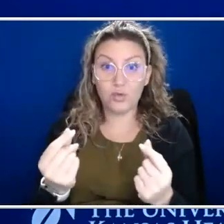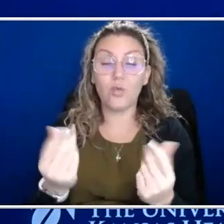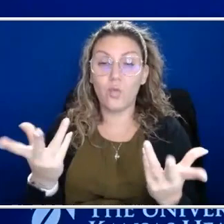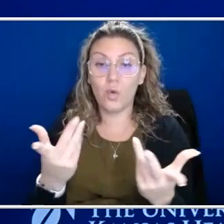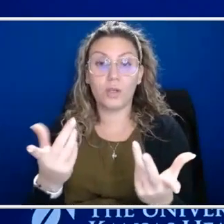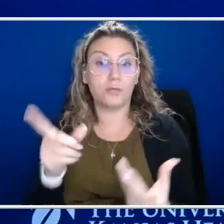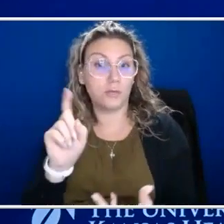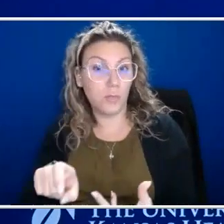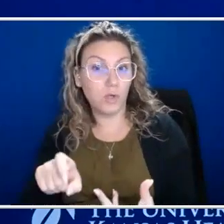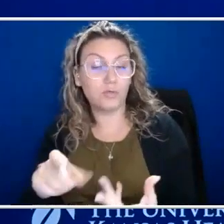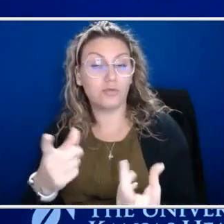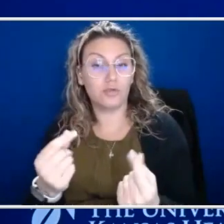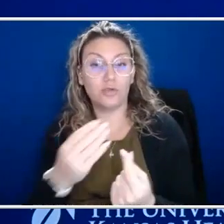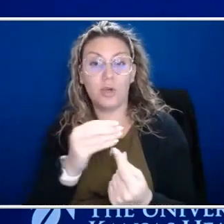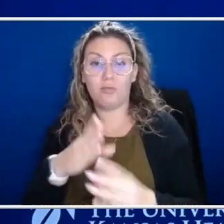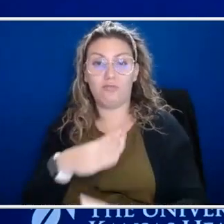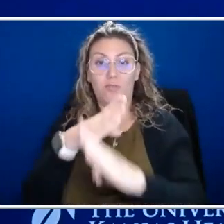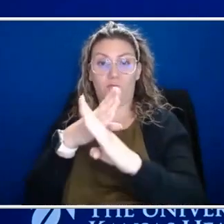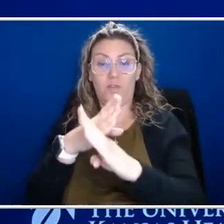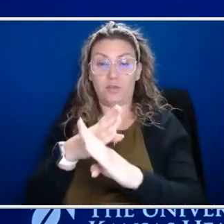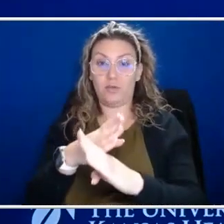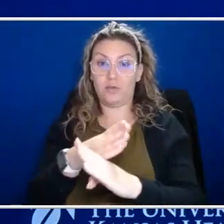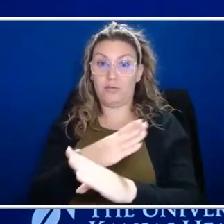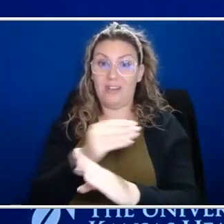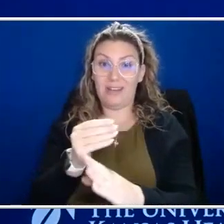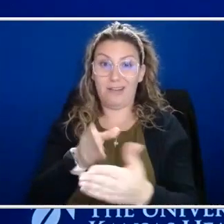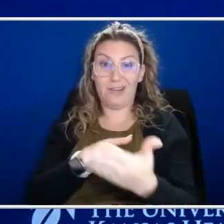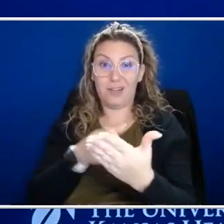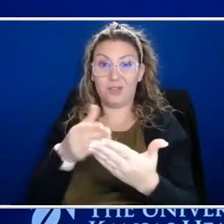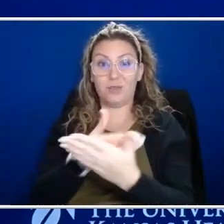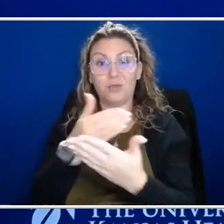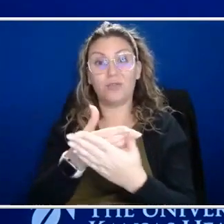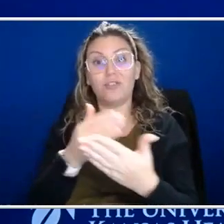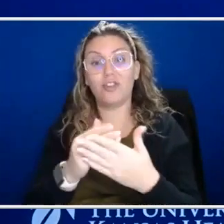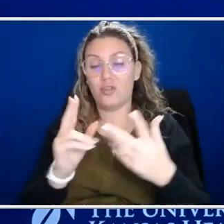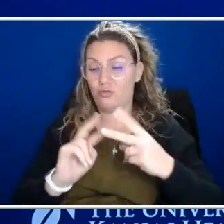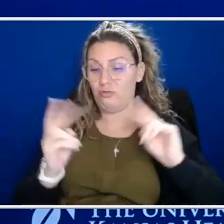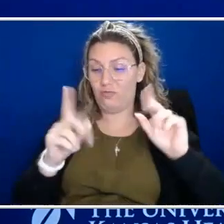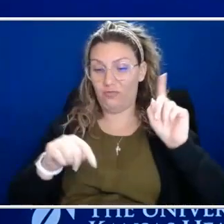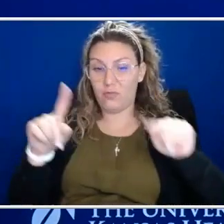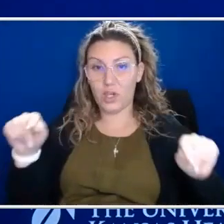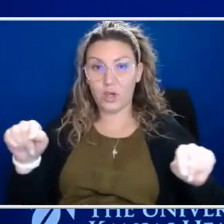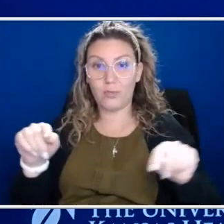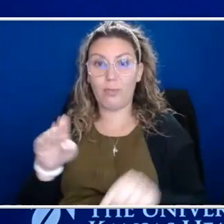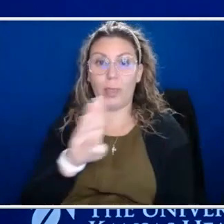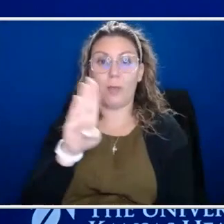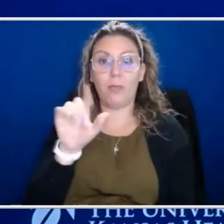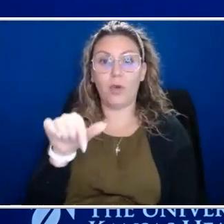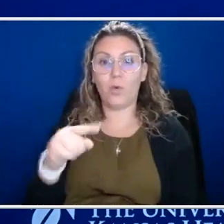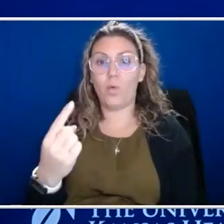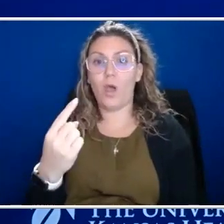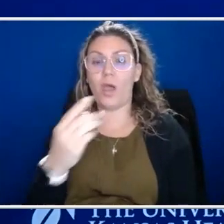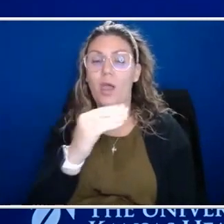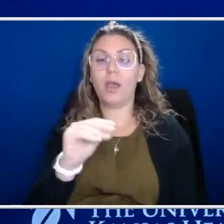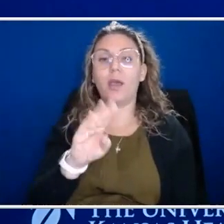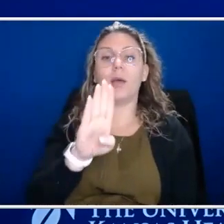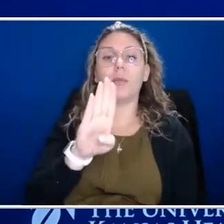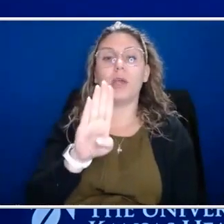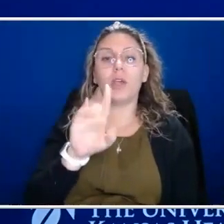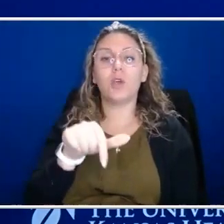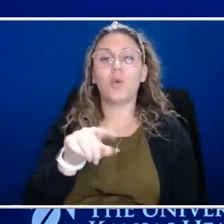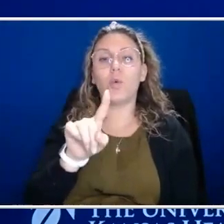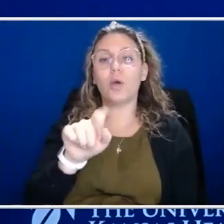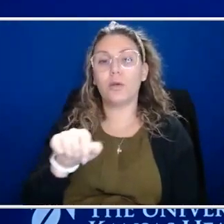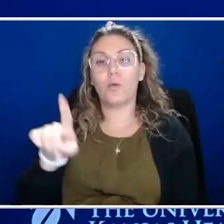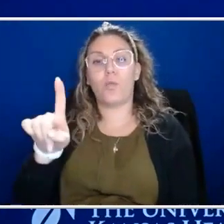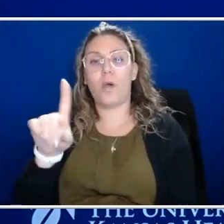protect you very much, even against these new variants. The BQ1, BQ1.1, there are a couple other variants